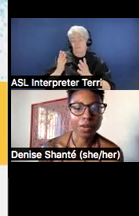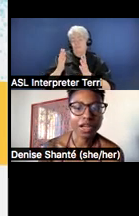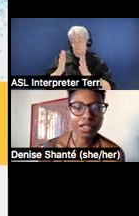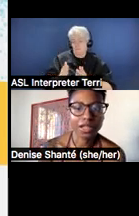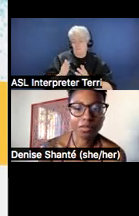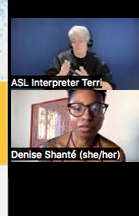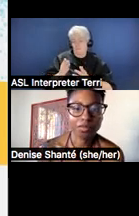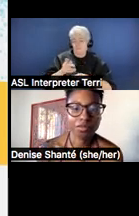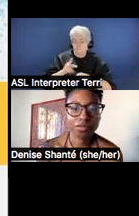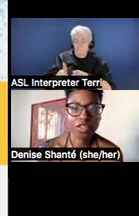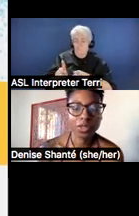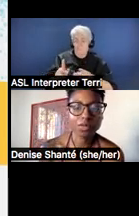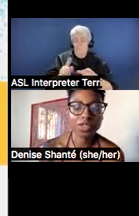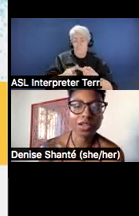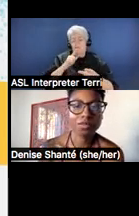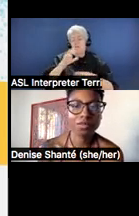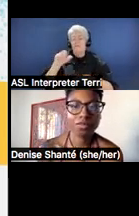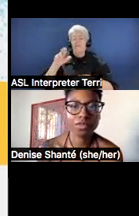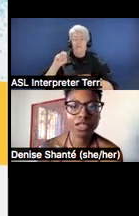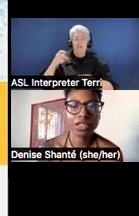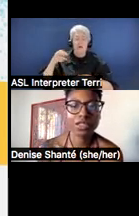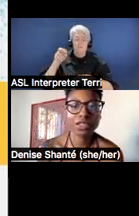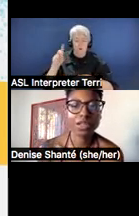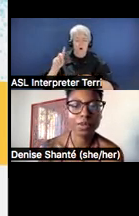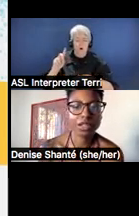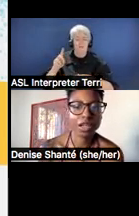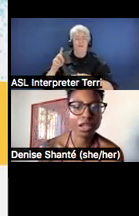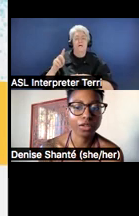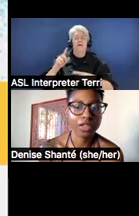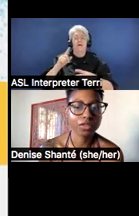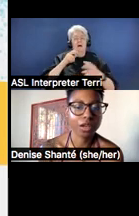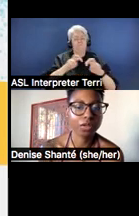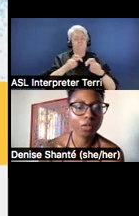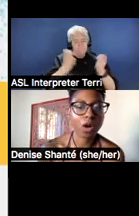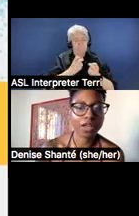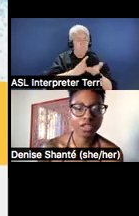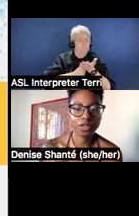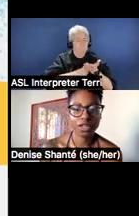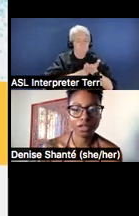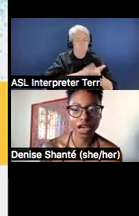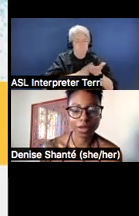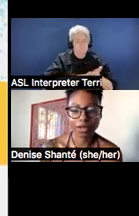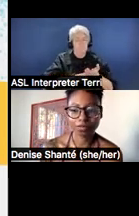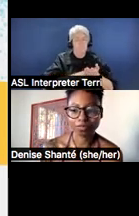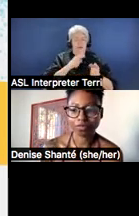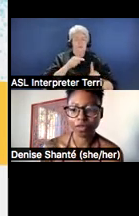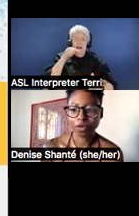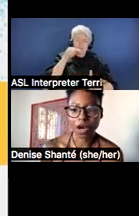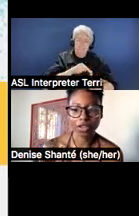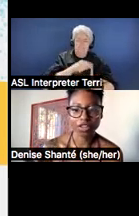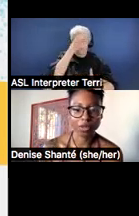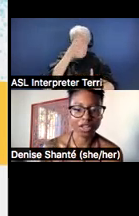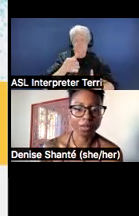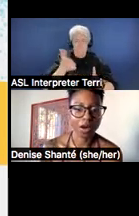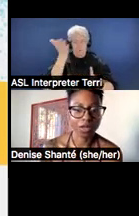Our CarePod team spent some time to deepen into inquiries around why this particular topic,